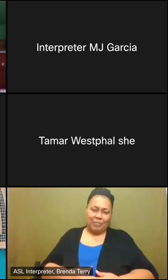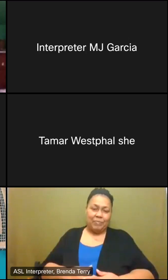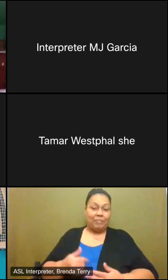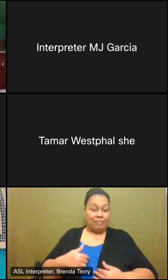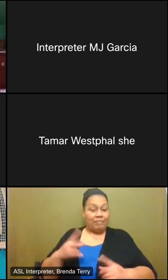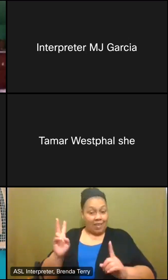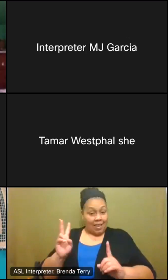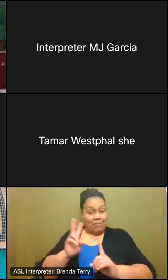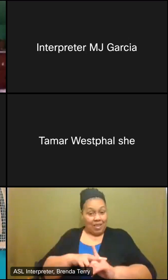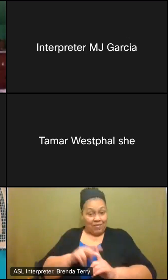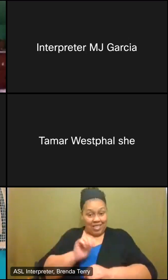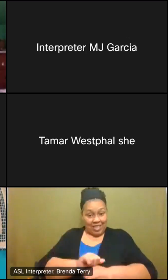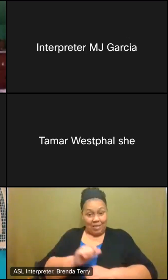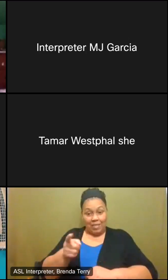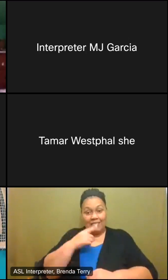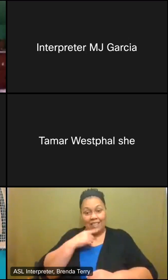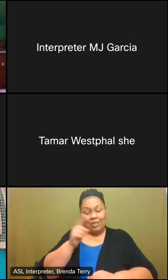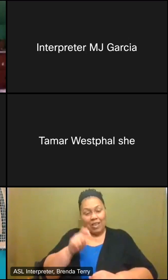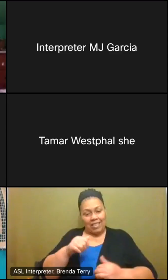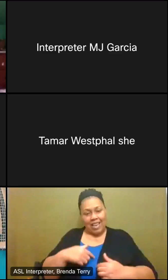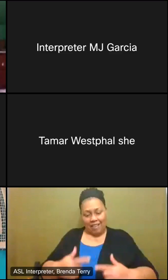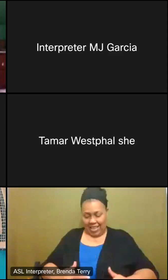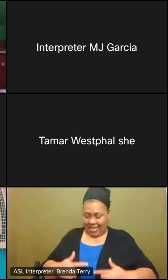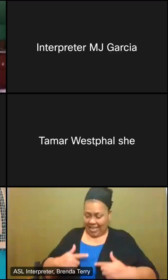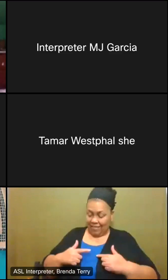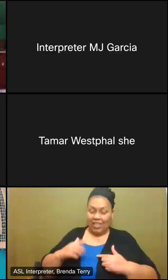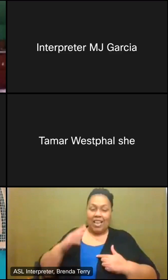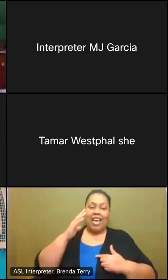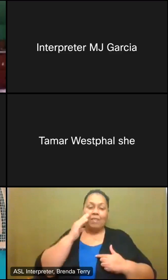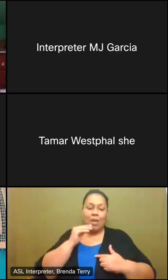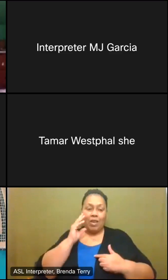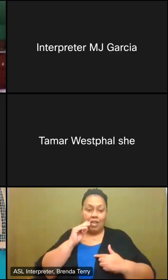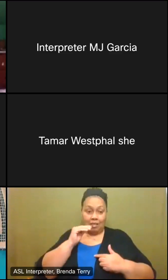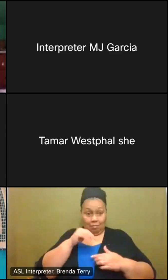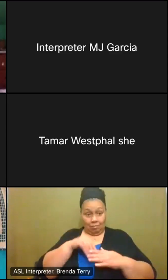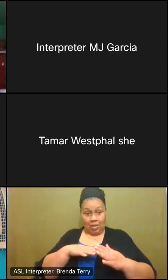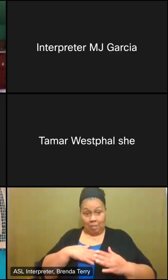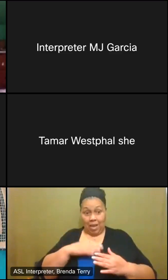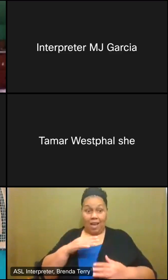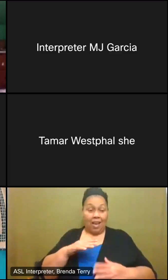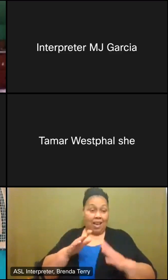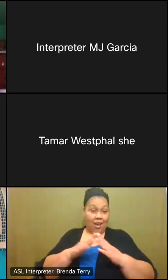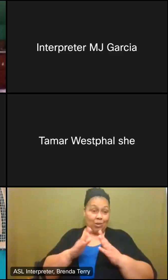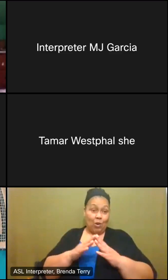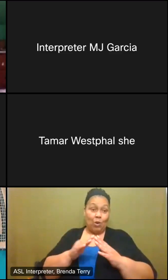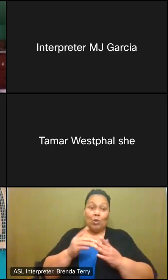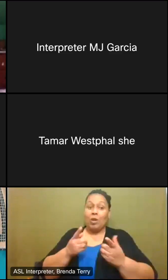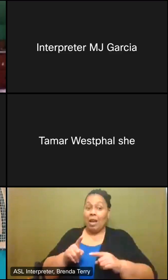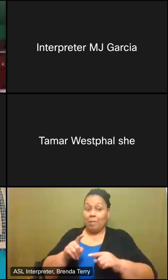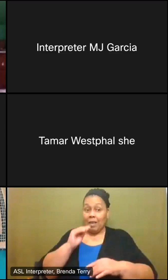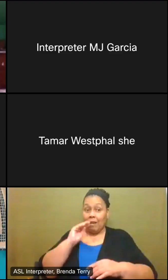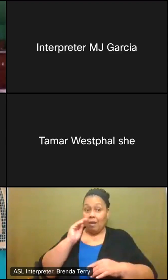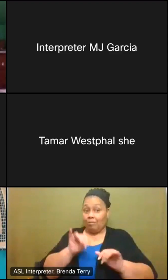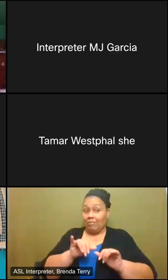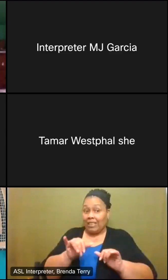for the job. They said you had to have lived experience. And in my household, what happens at home stays at home, right?